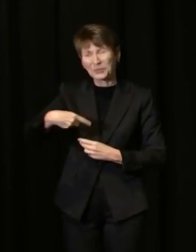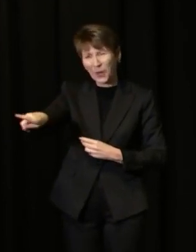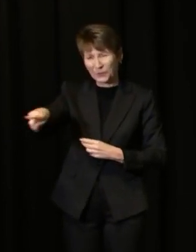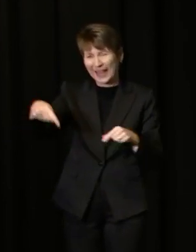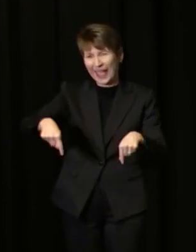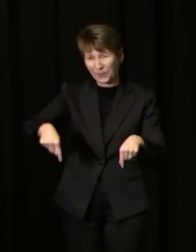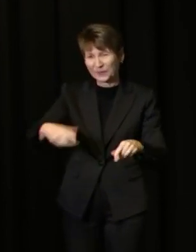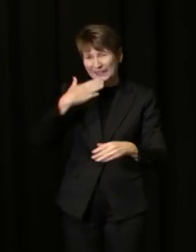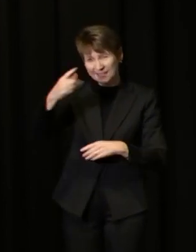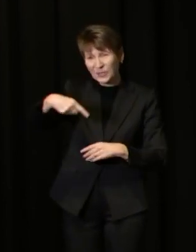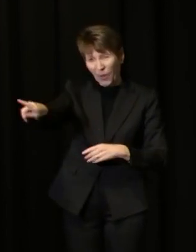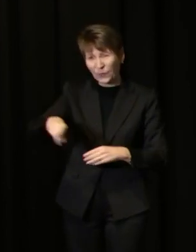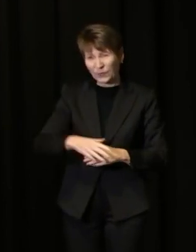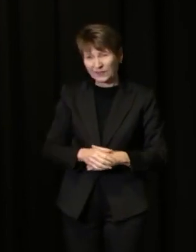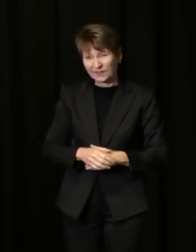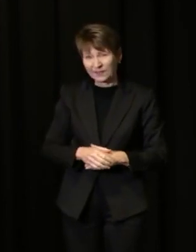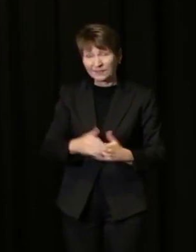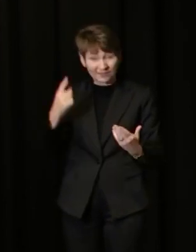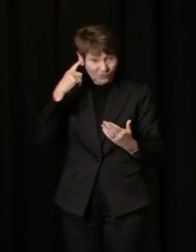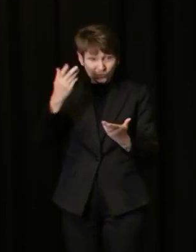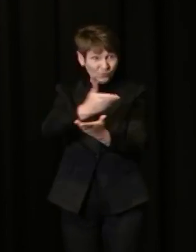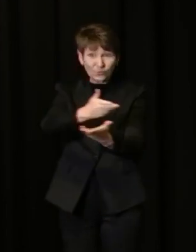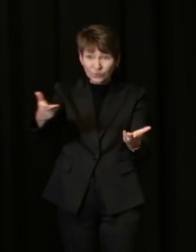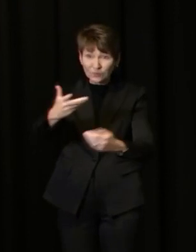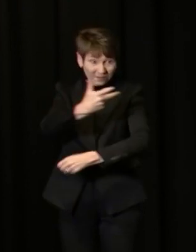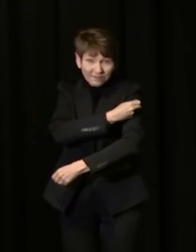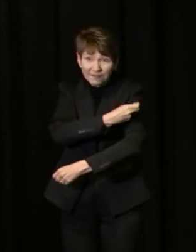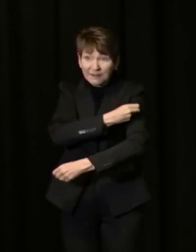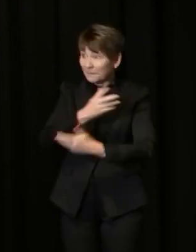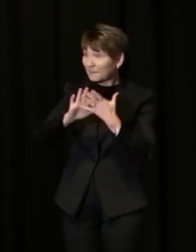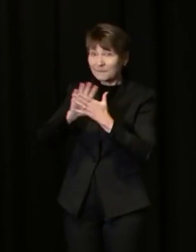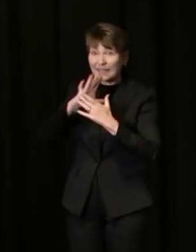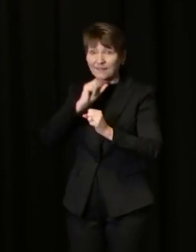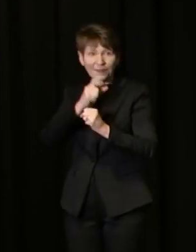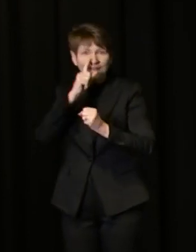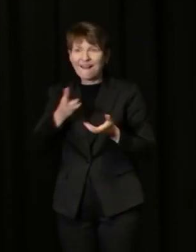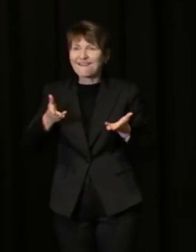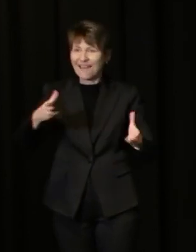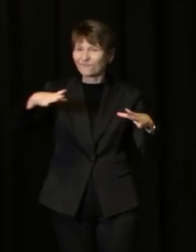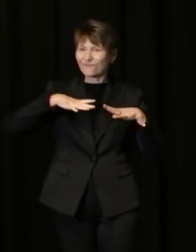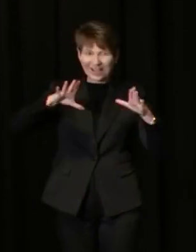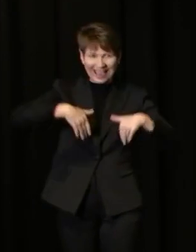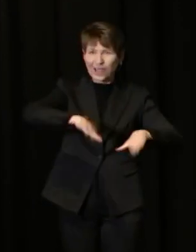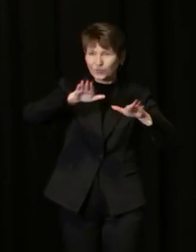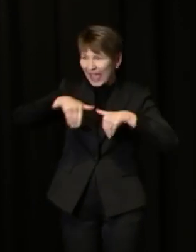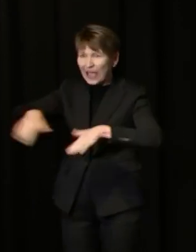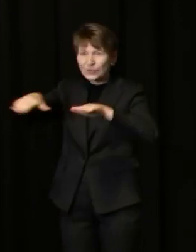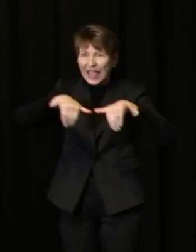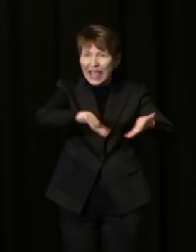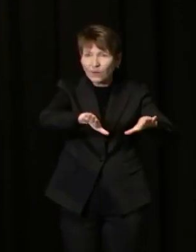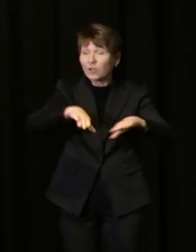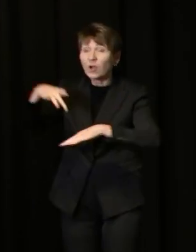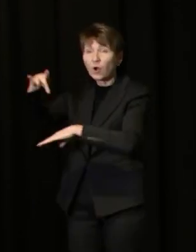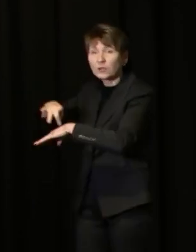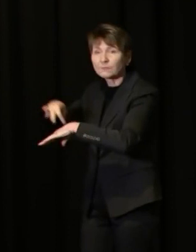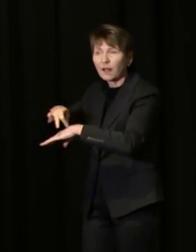Every person who's vaccinated in good time gives us more options, gives us more freedom, sees less people in hospital,